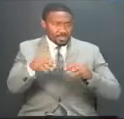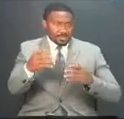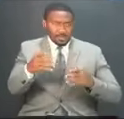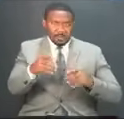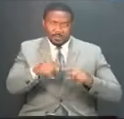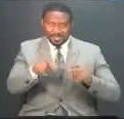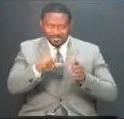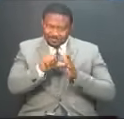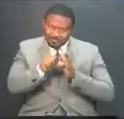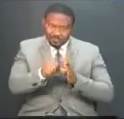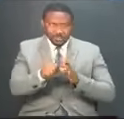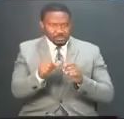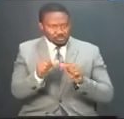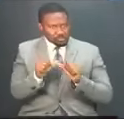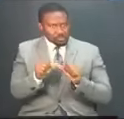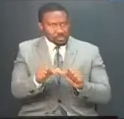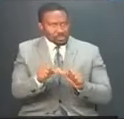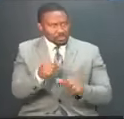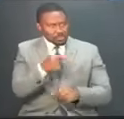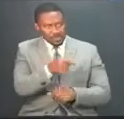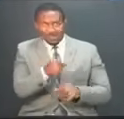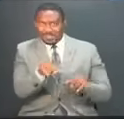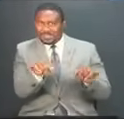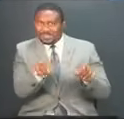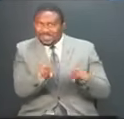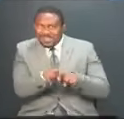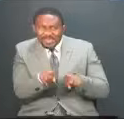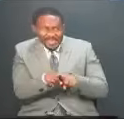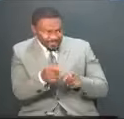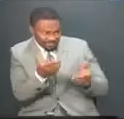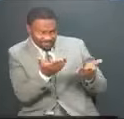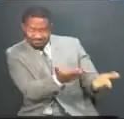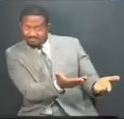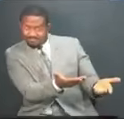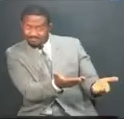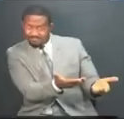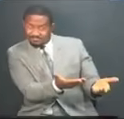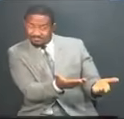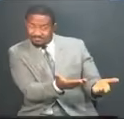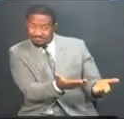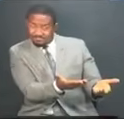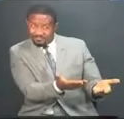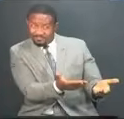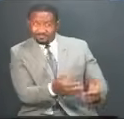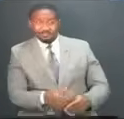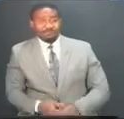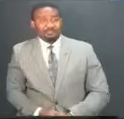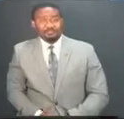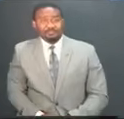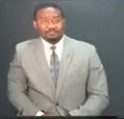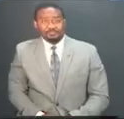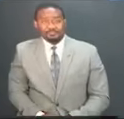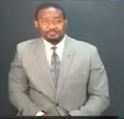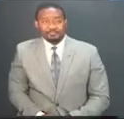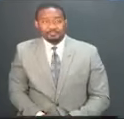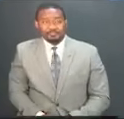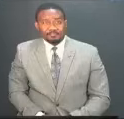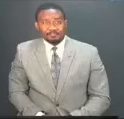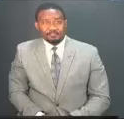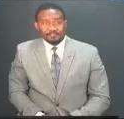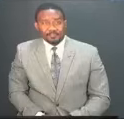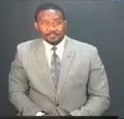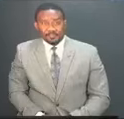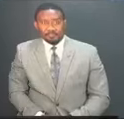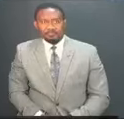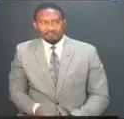persisted behaving the way that they are behaving right now. Mr. Speaker, they